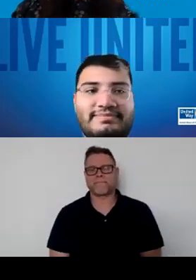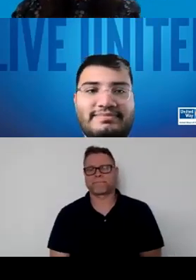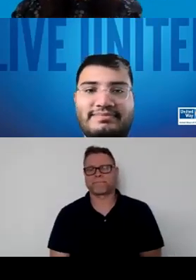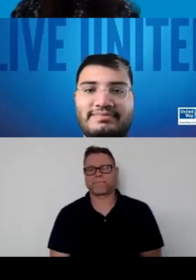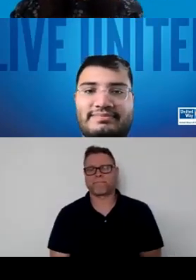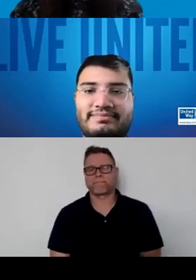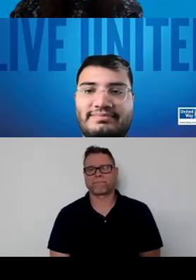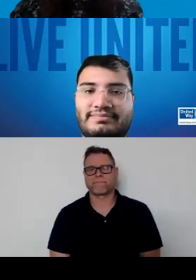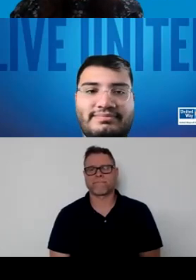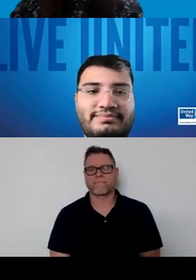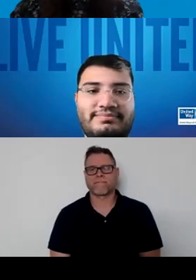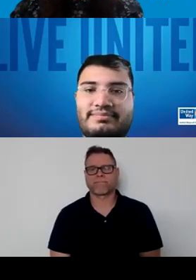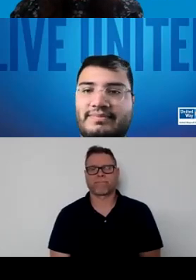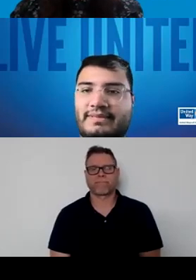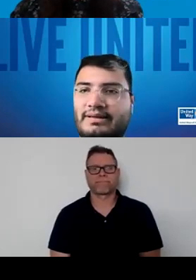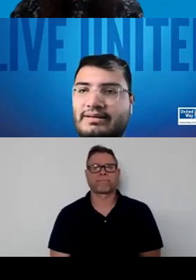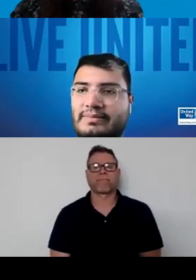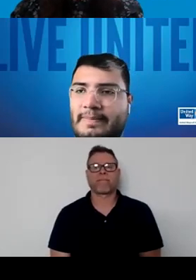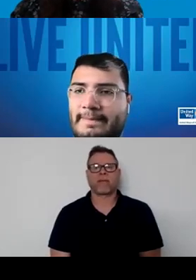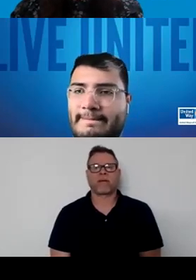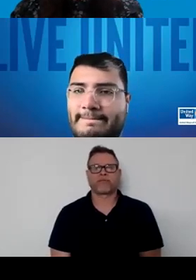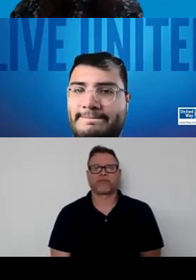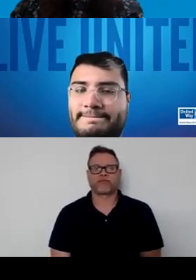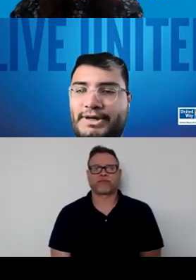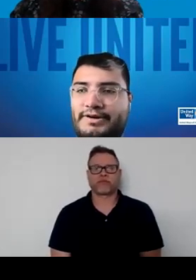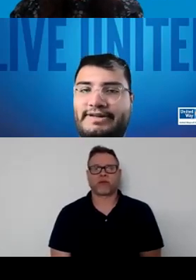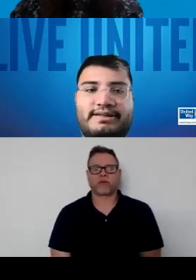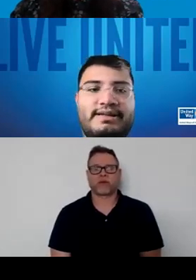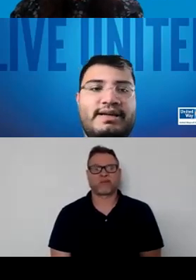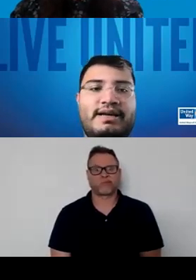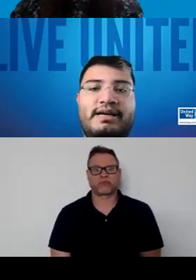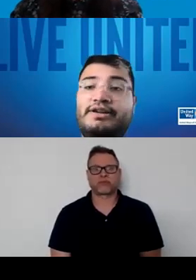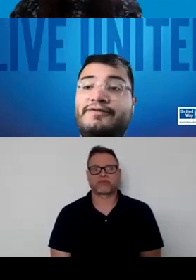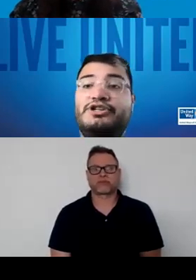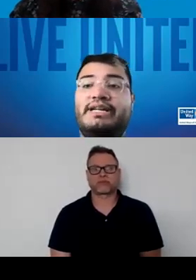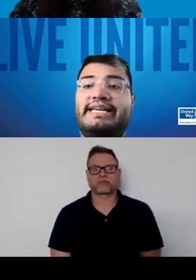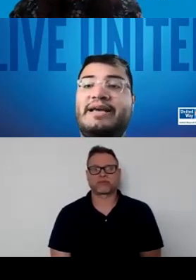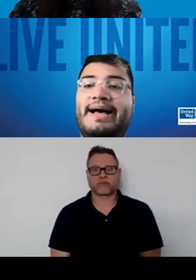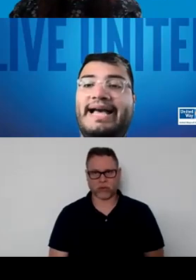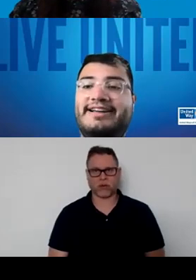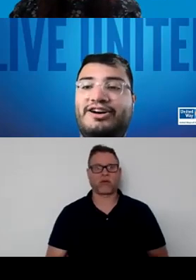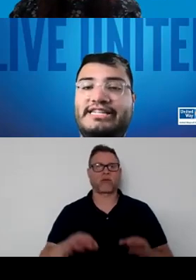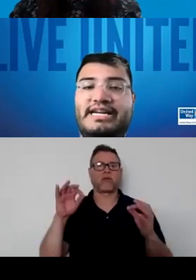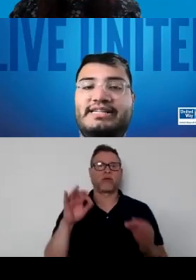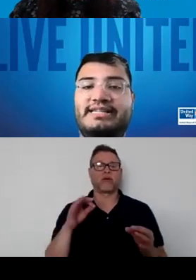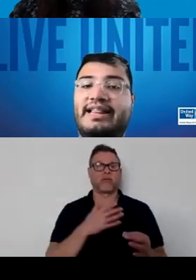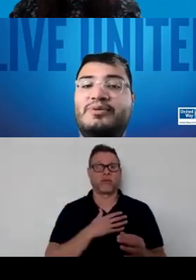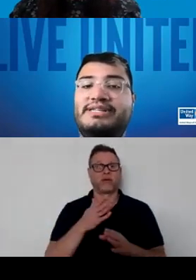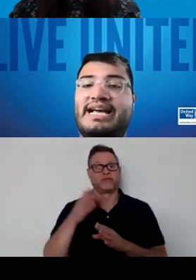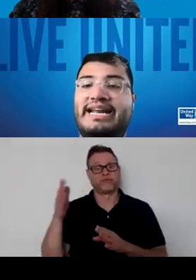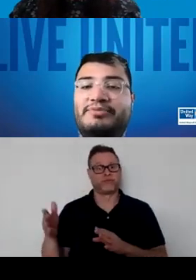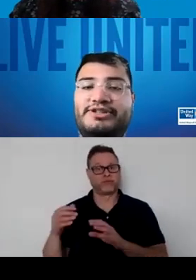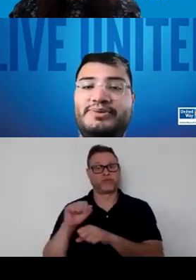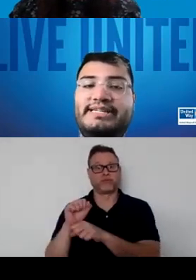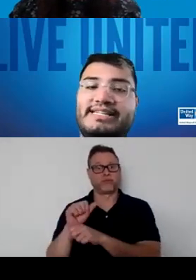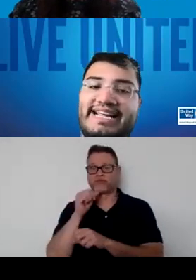Perfect. So unfortunately, my colleague Janice Canalin was